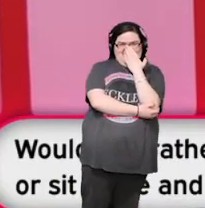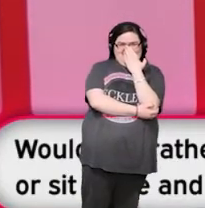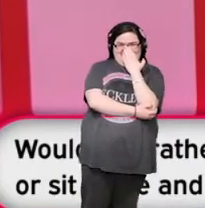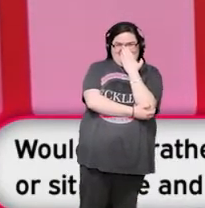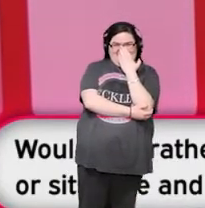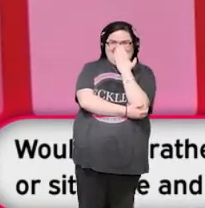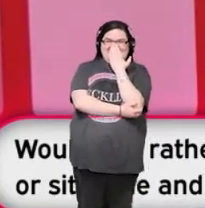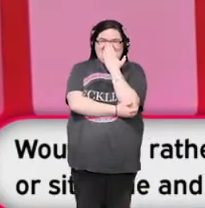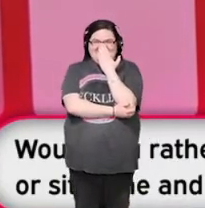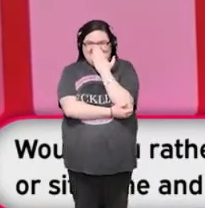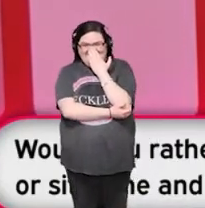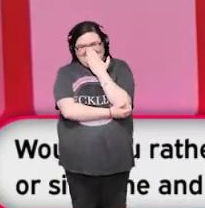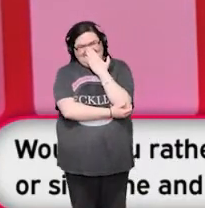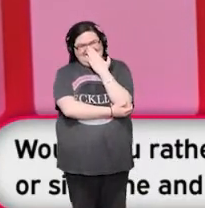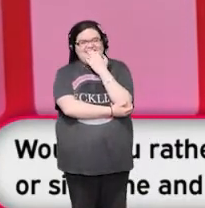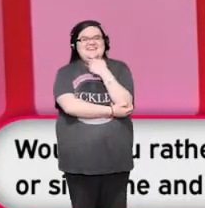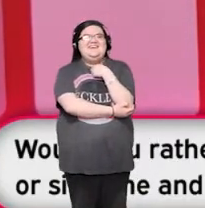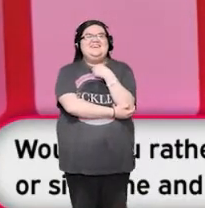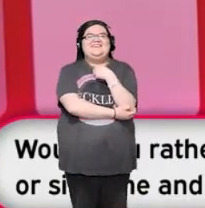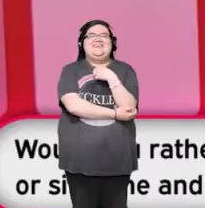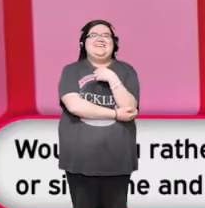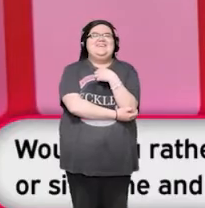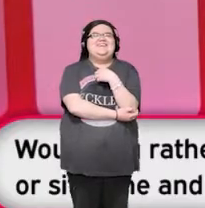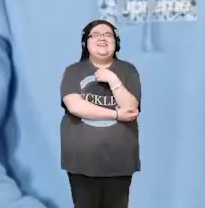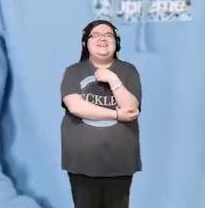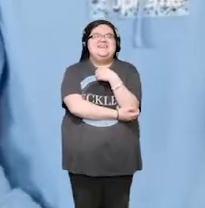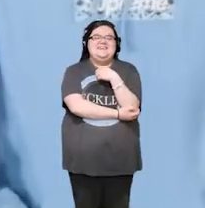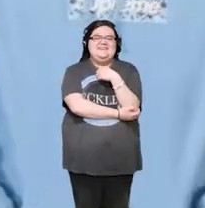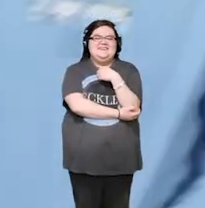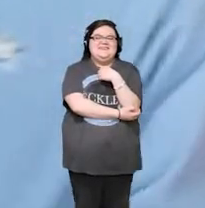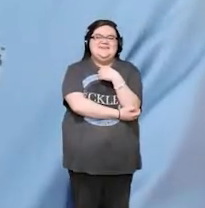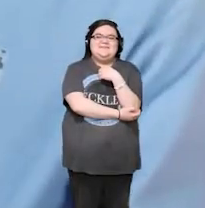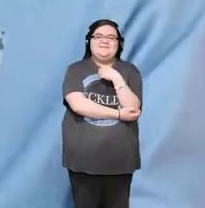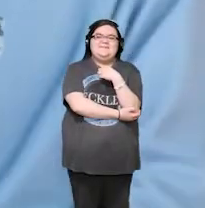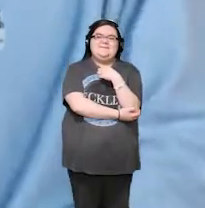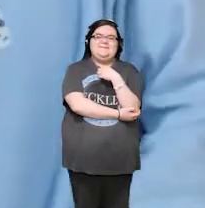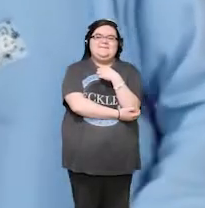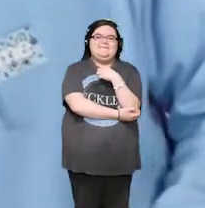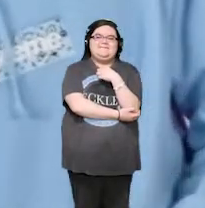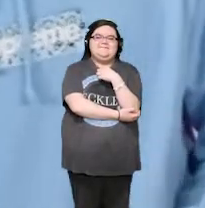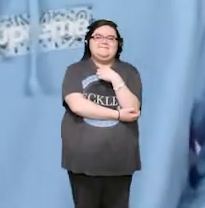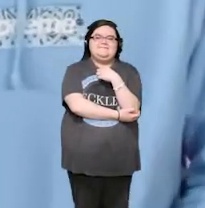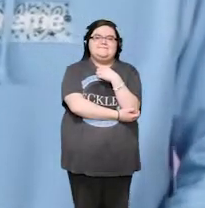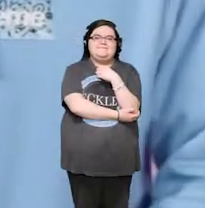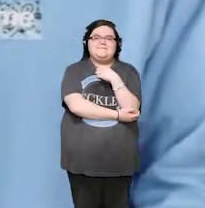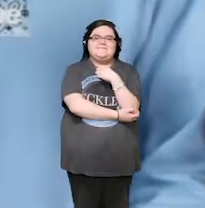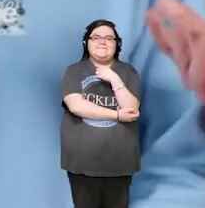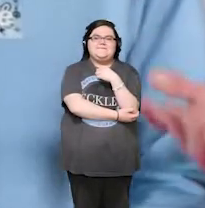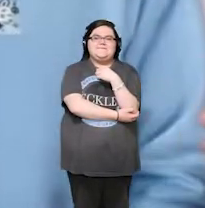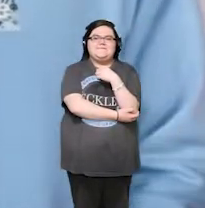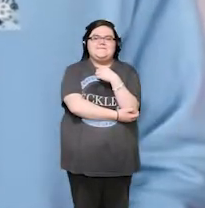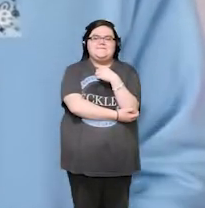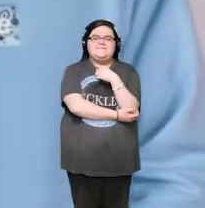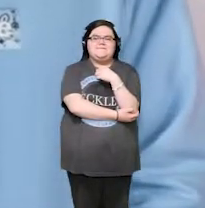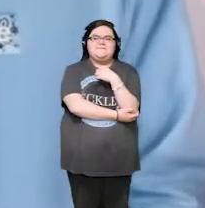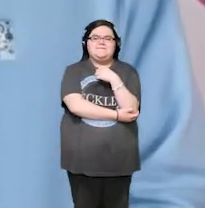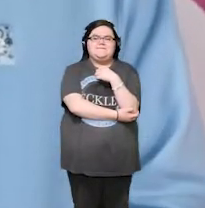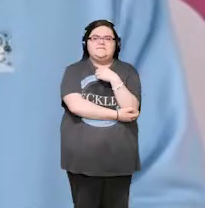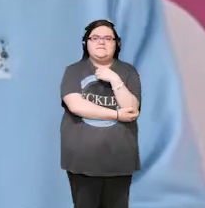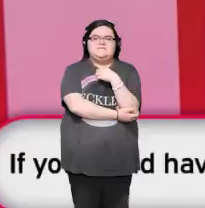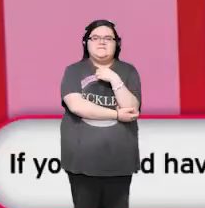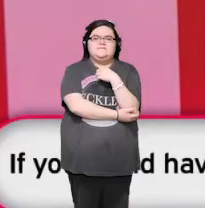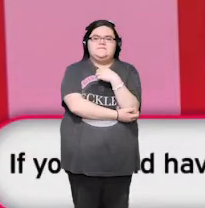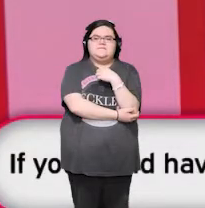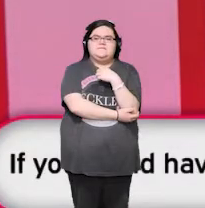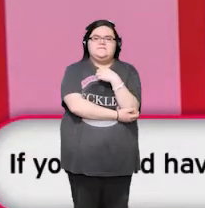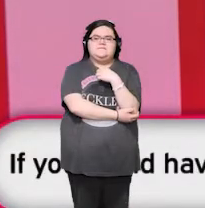Hug your mum and come. Right. What's yourself? All right, Balamori boy, calm down. Oh, no. You can have one person narrate or do a play-by-play of you having sex. Who would